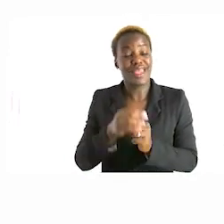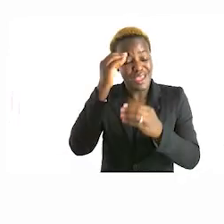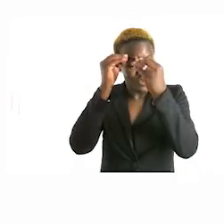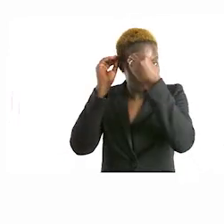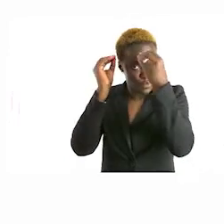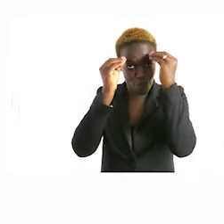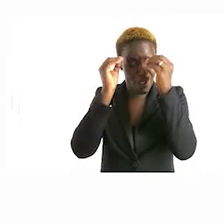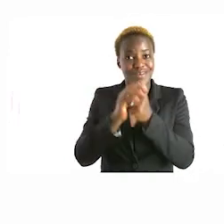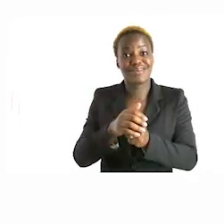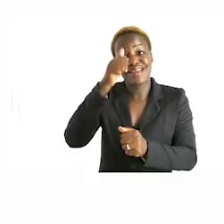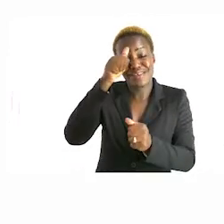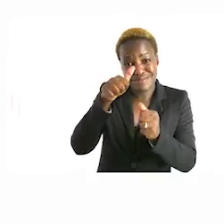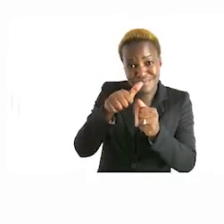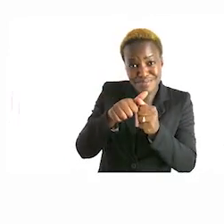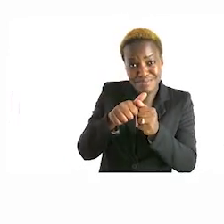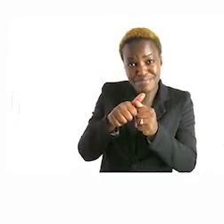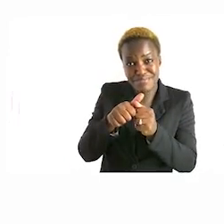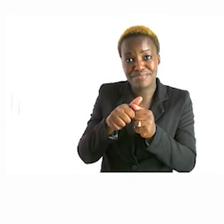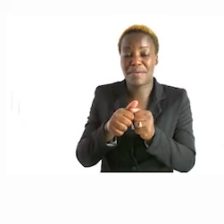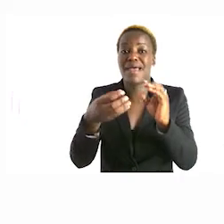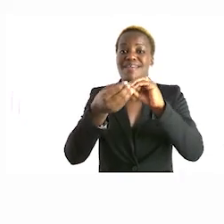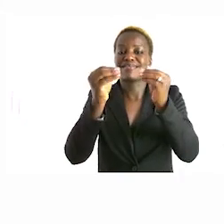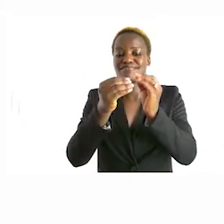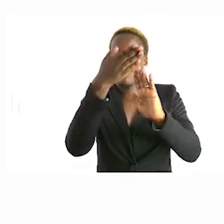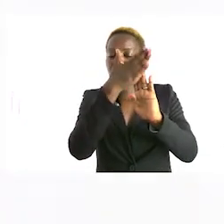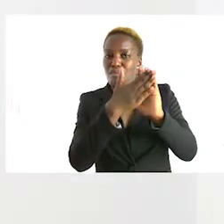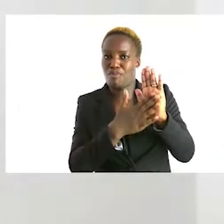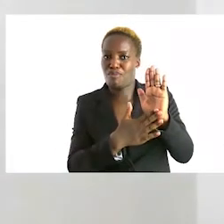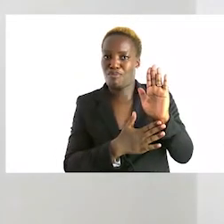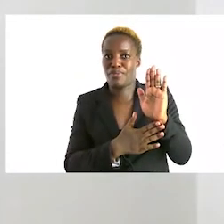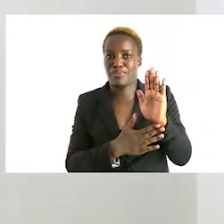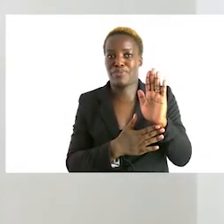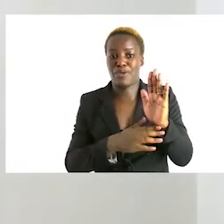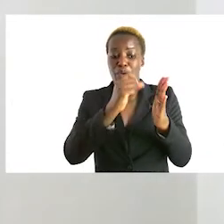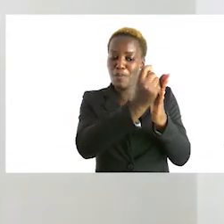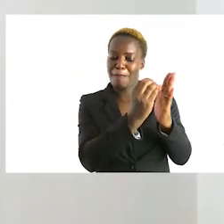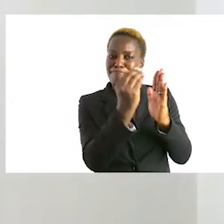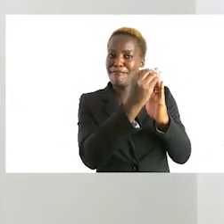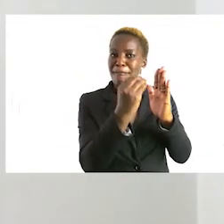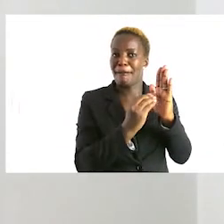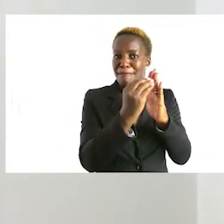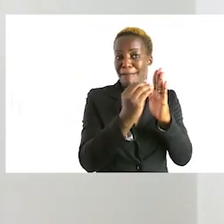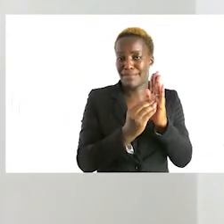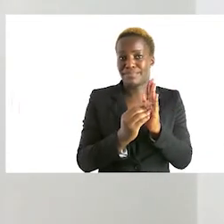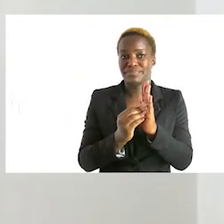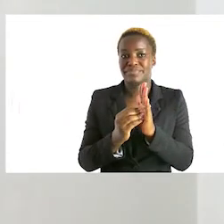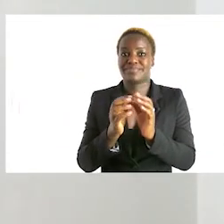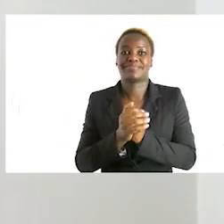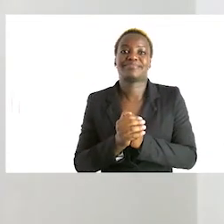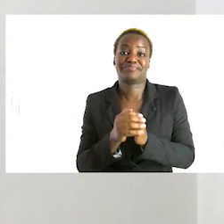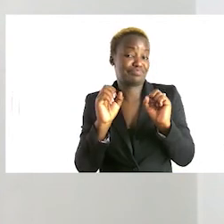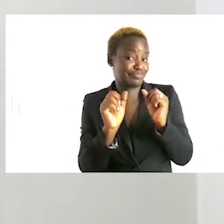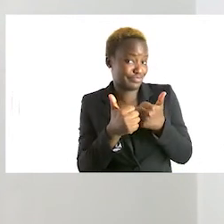confused, remember to always use your number chart to complete your numbers. All right, play with the